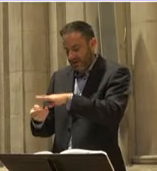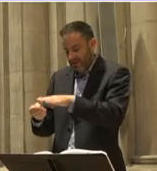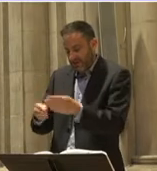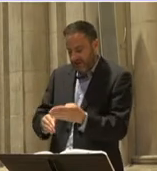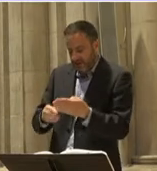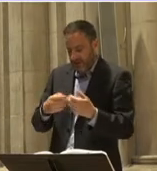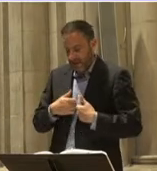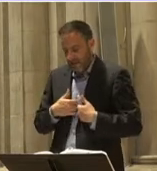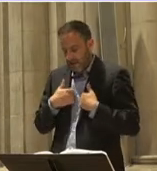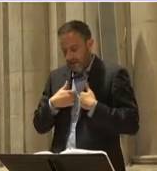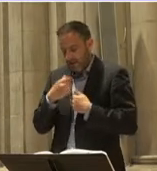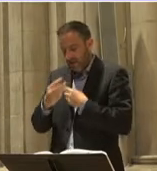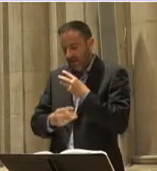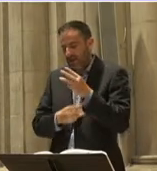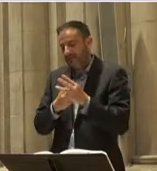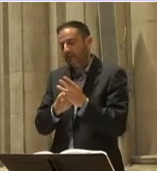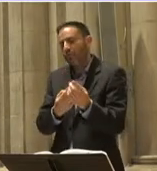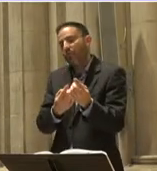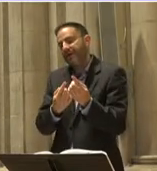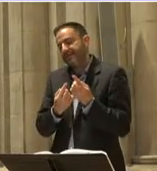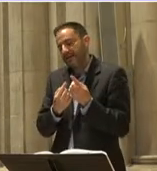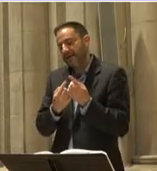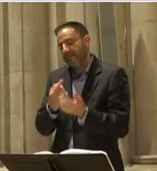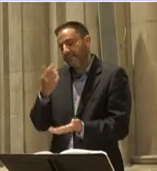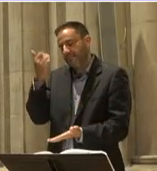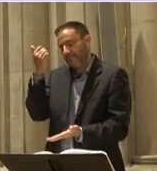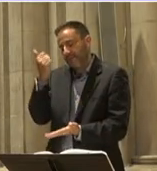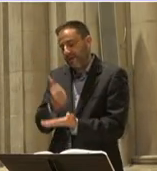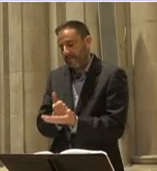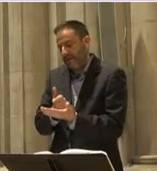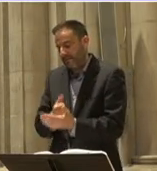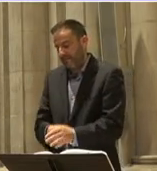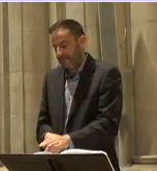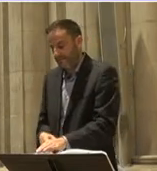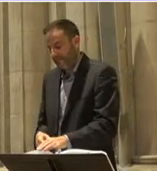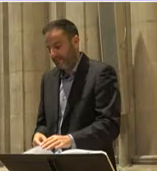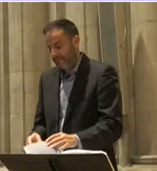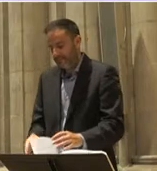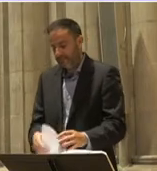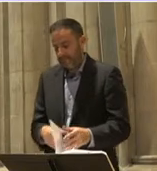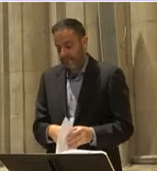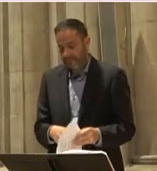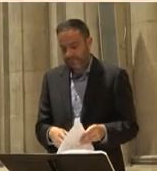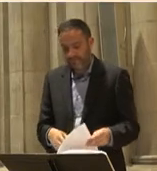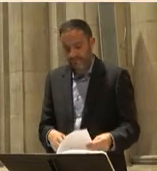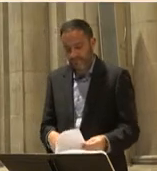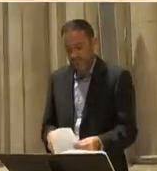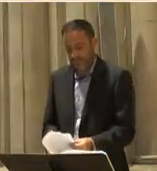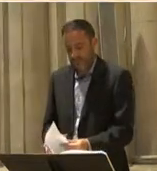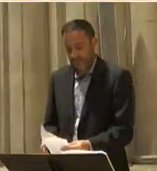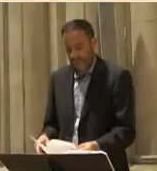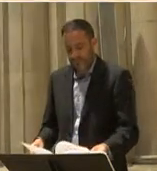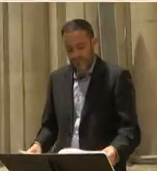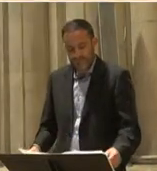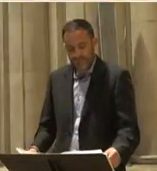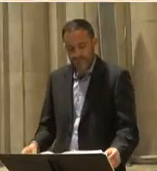resurrection of the dead and the life of the world to come. Amen.